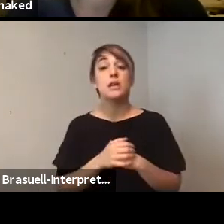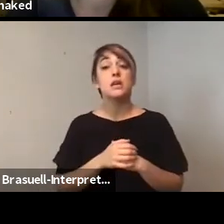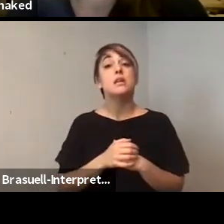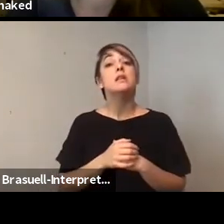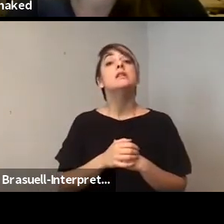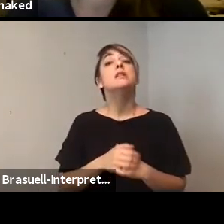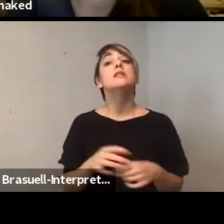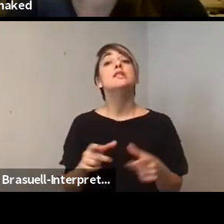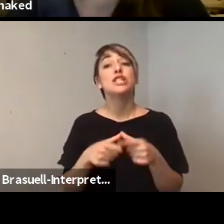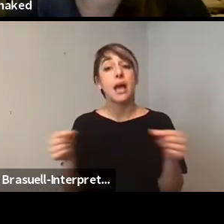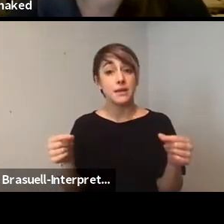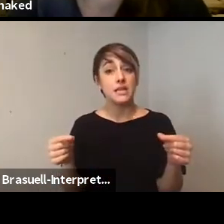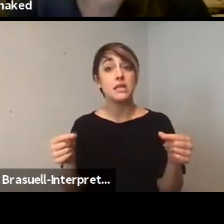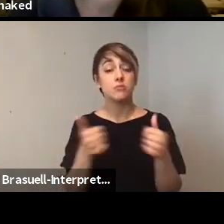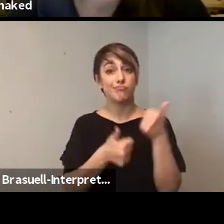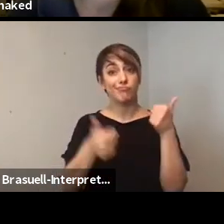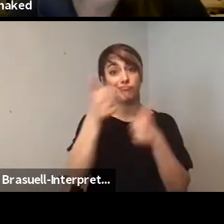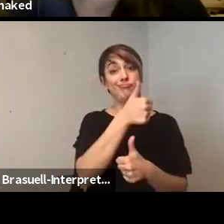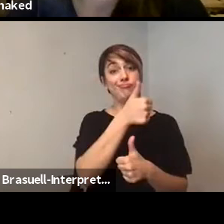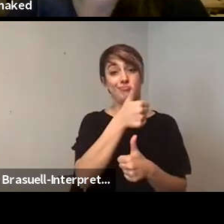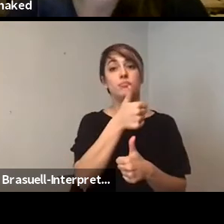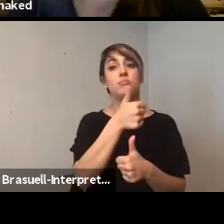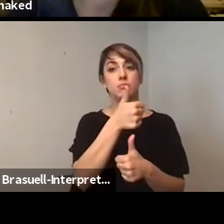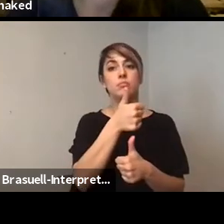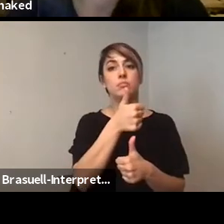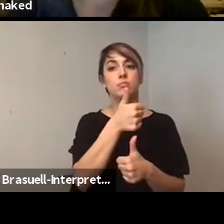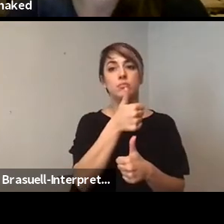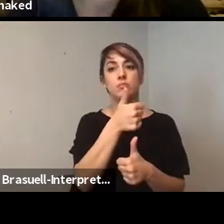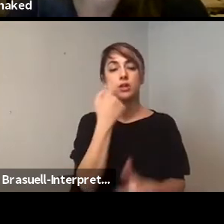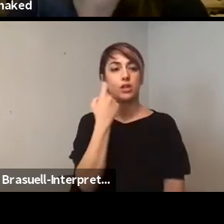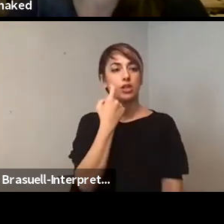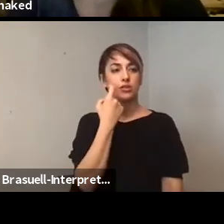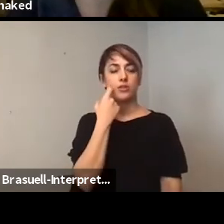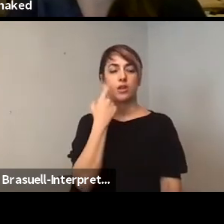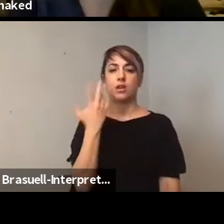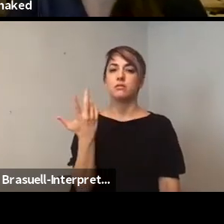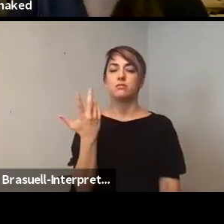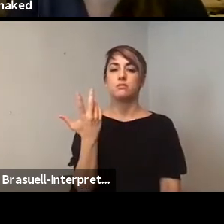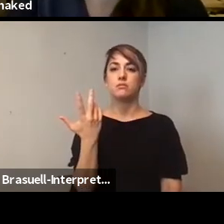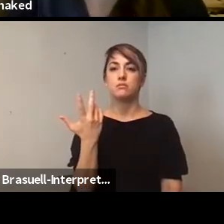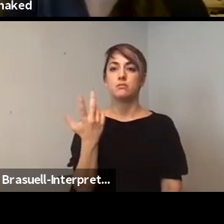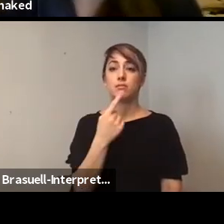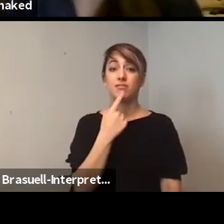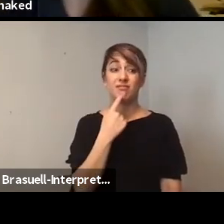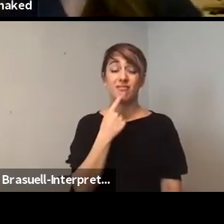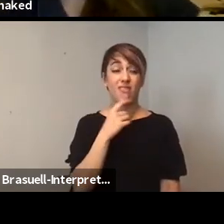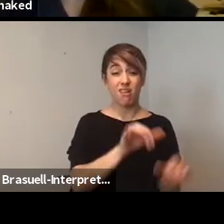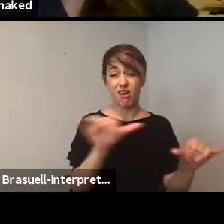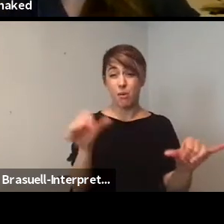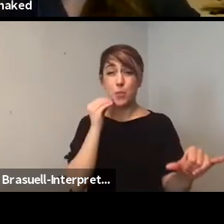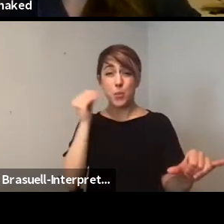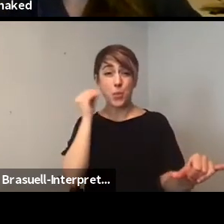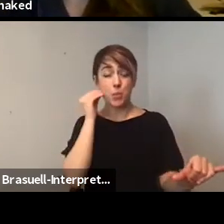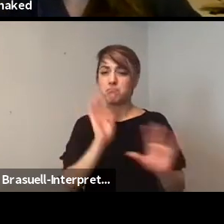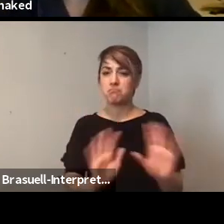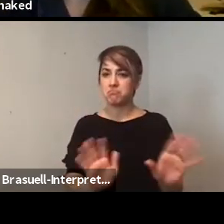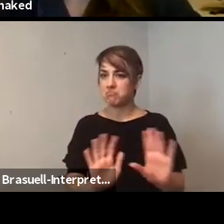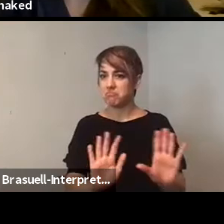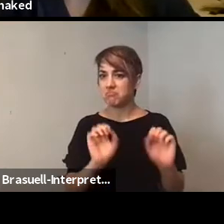the state of emergency. So I think we've got time for a couple more questions. And I just wanted to ask, is there